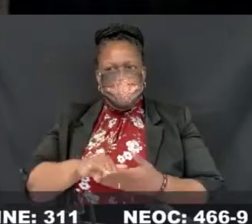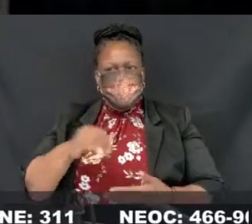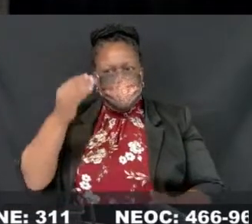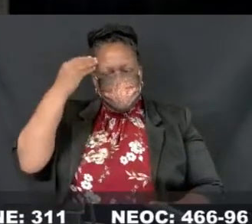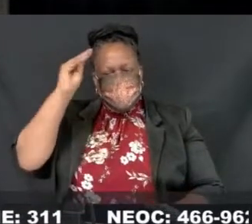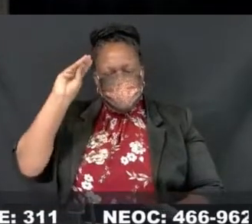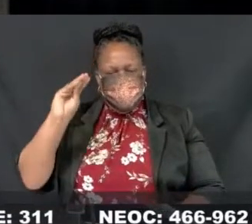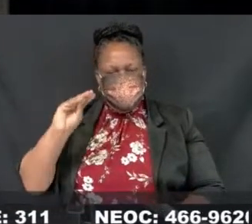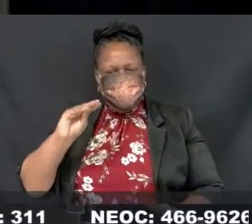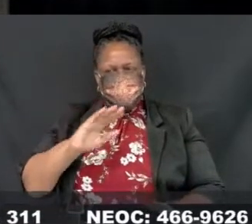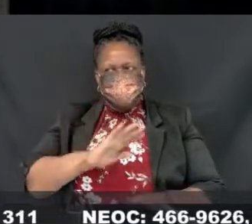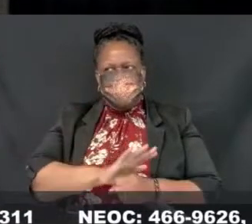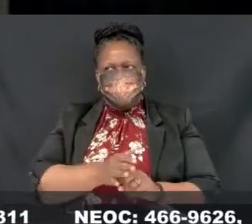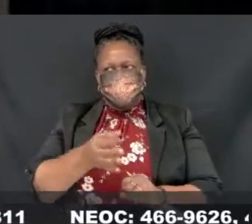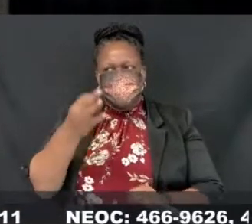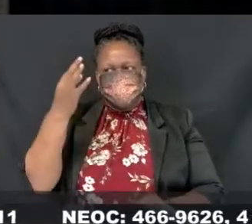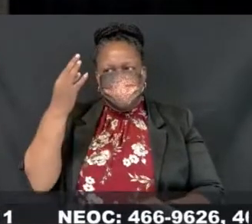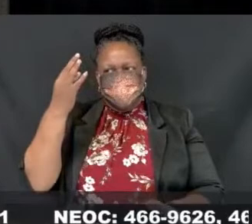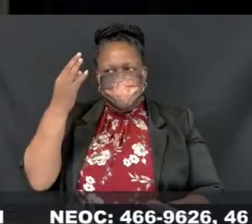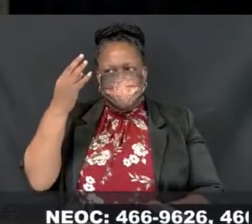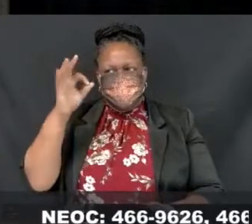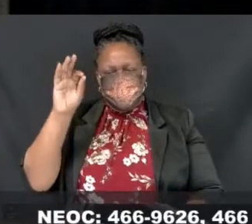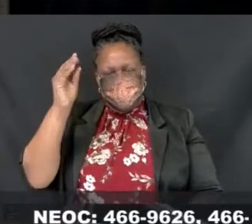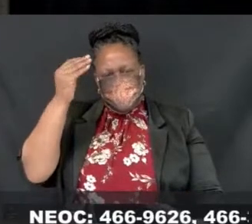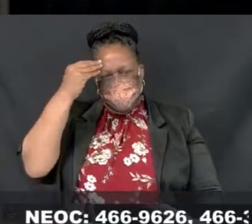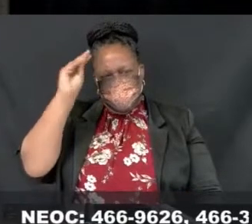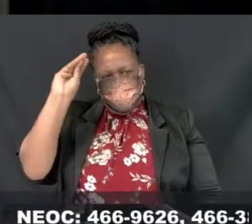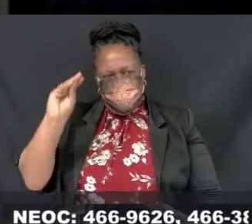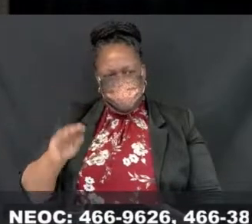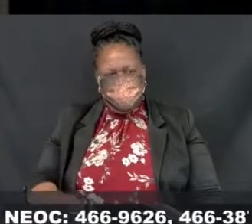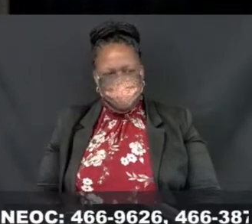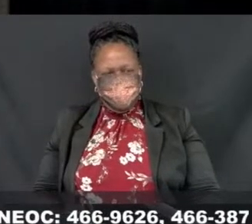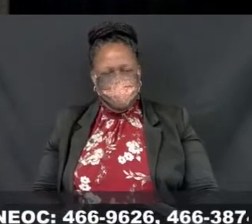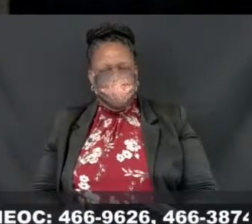is. Superintendent, I don't know if this is such a good thing or a bad thing.